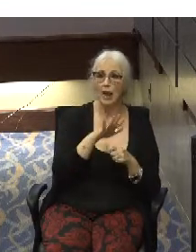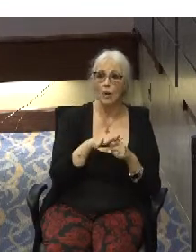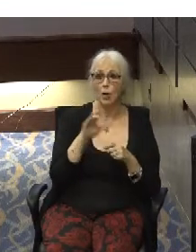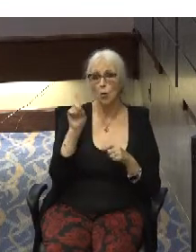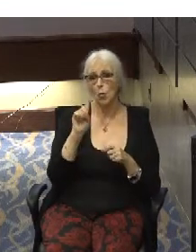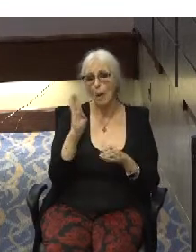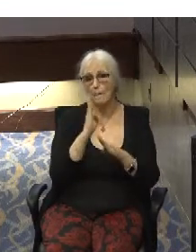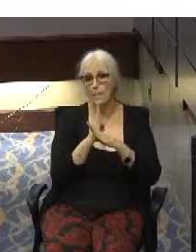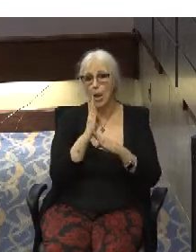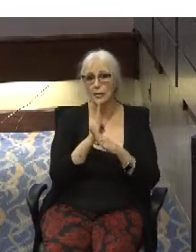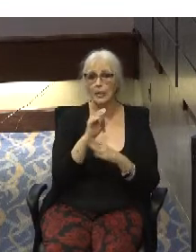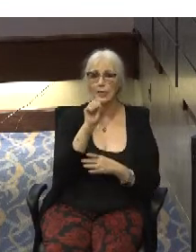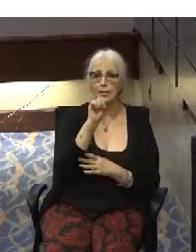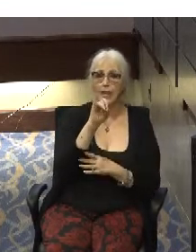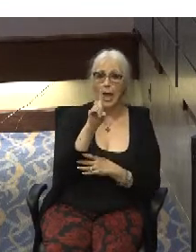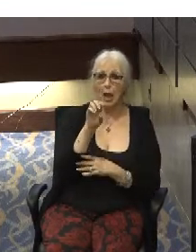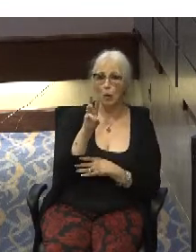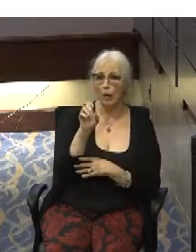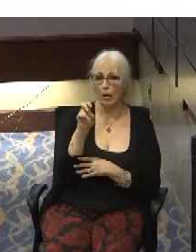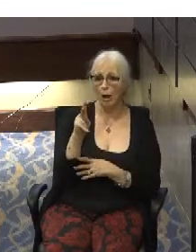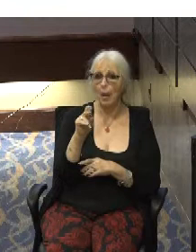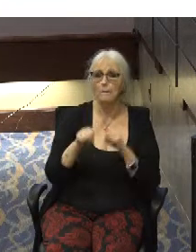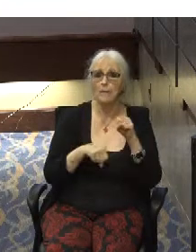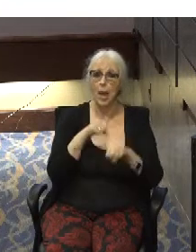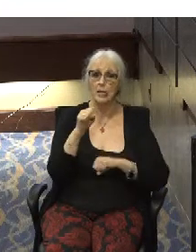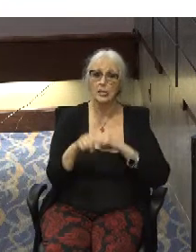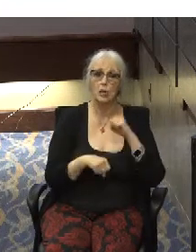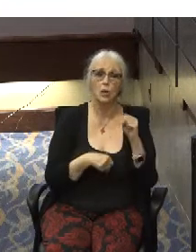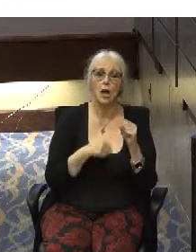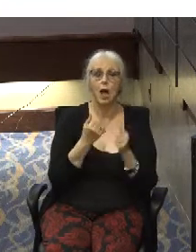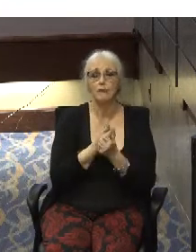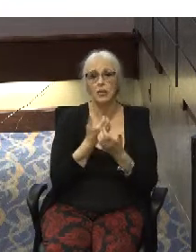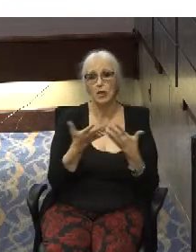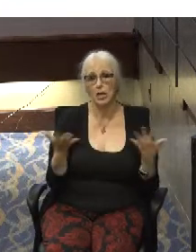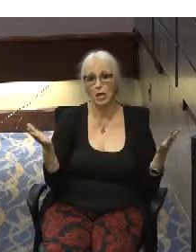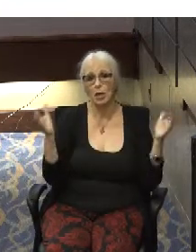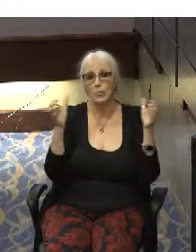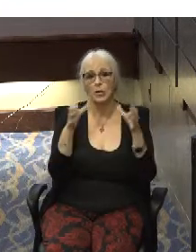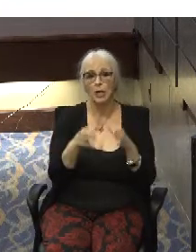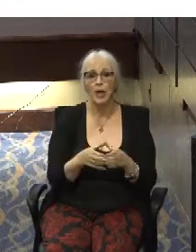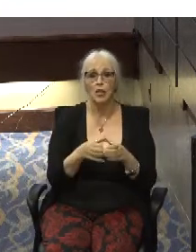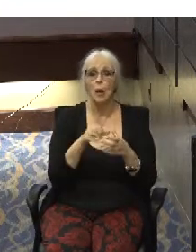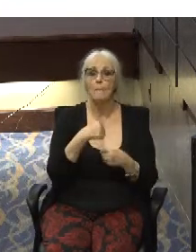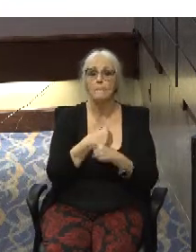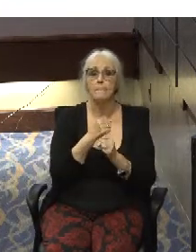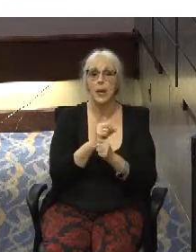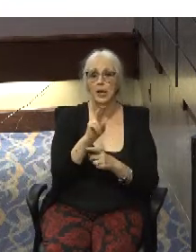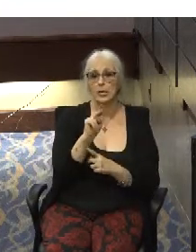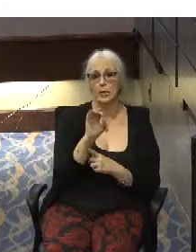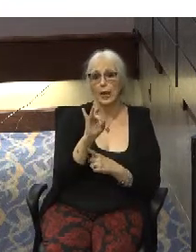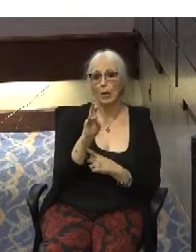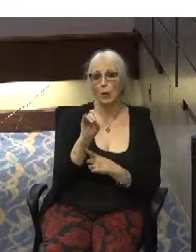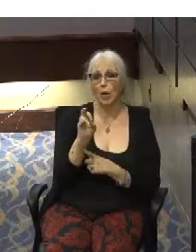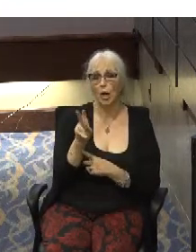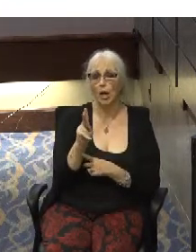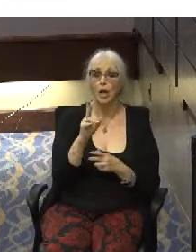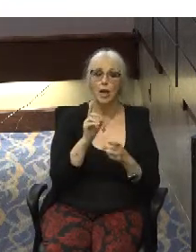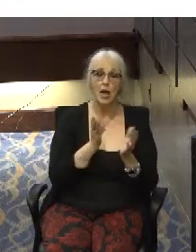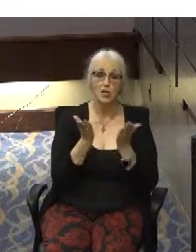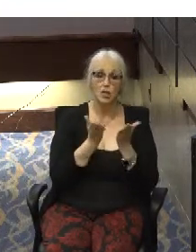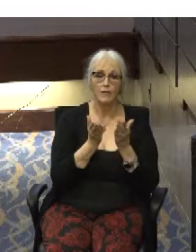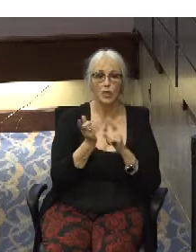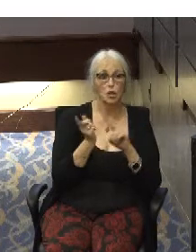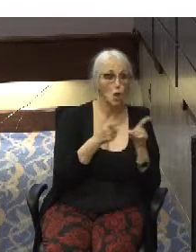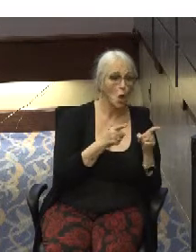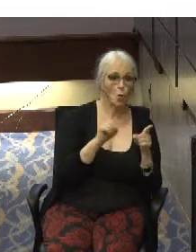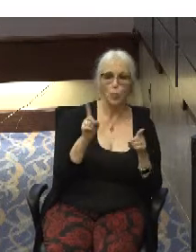buses, sidewalks, bicycles, and other means come together to form a network. And then finally, we looked at where service goes, where it doesn't go,